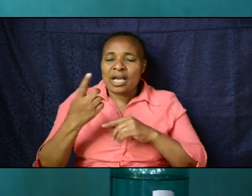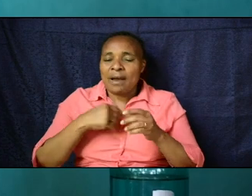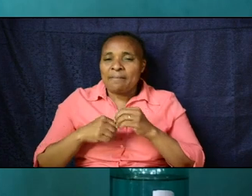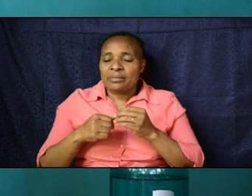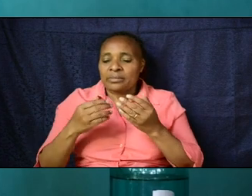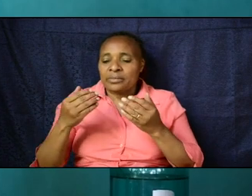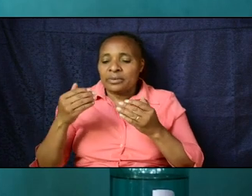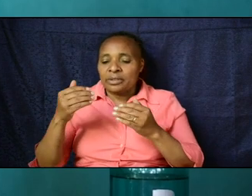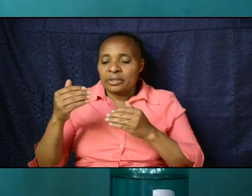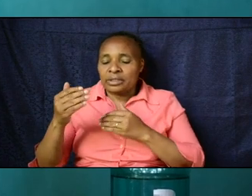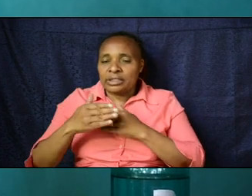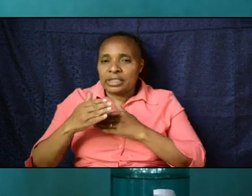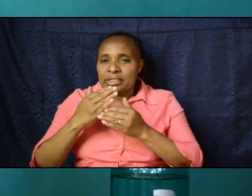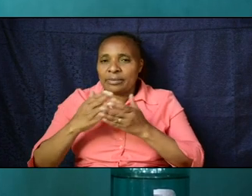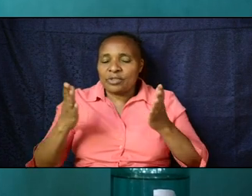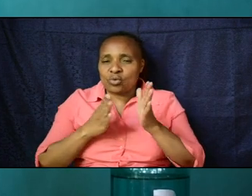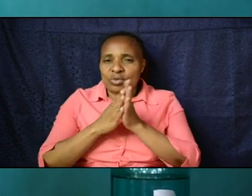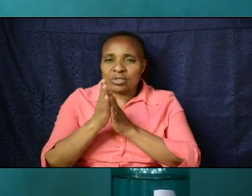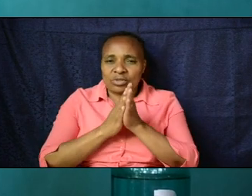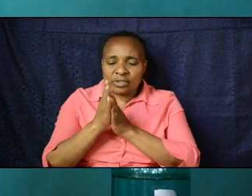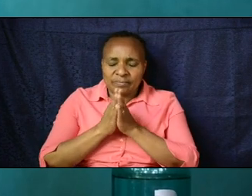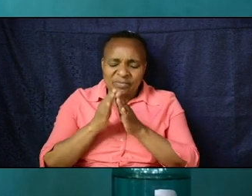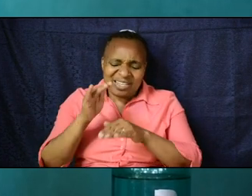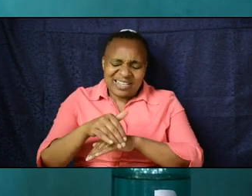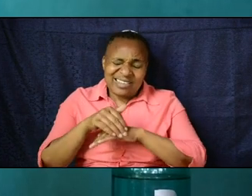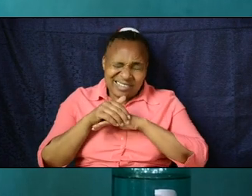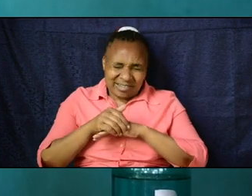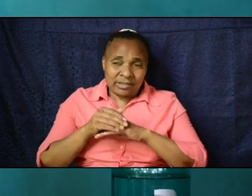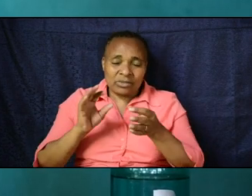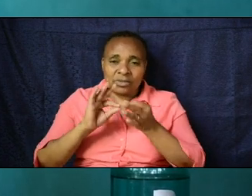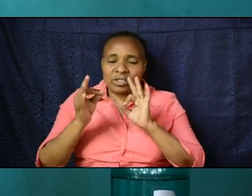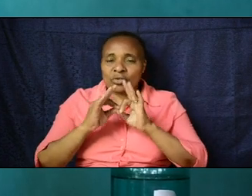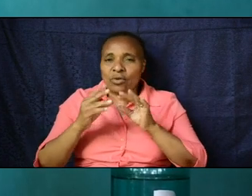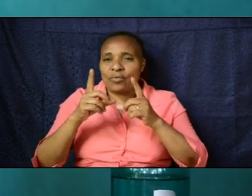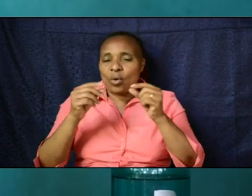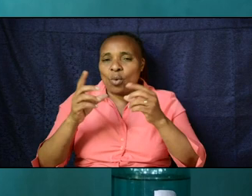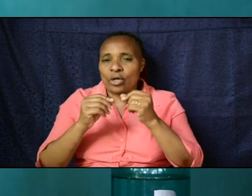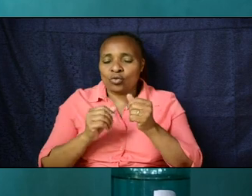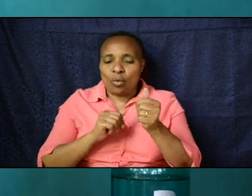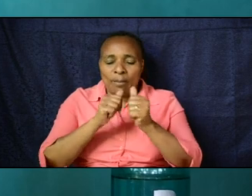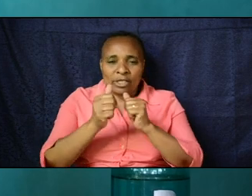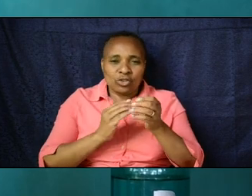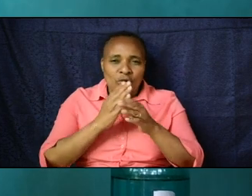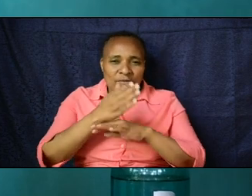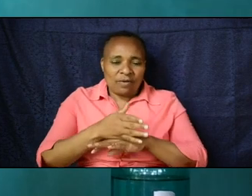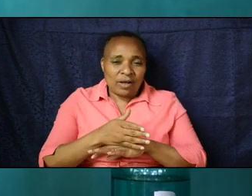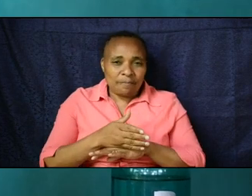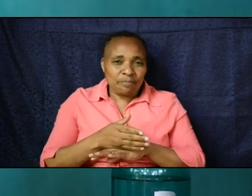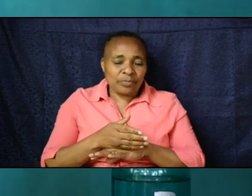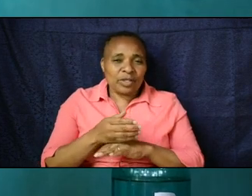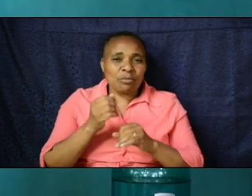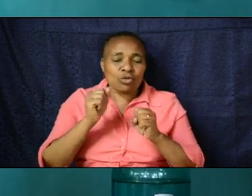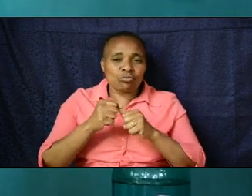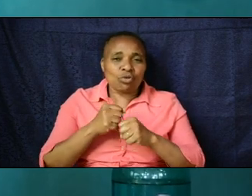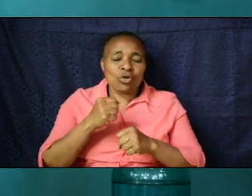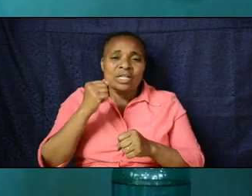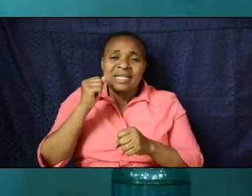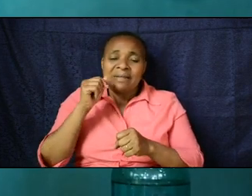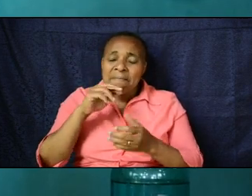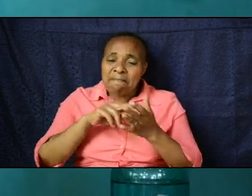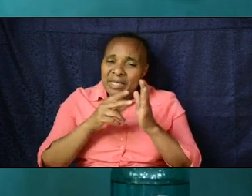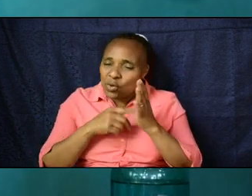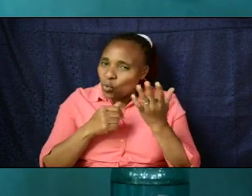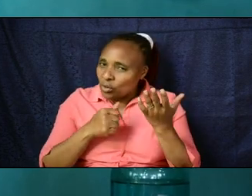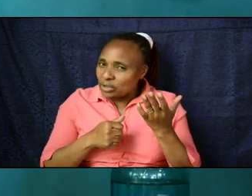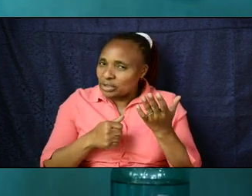very interesting. So the English translation of the word to Passover does not do justice to the Hebrew word. The Hebrew word